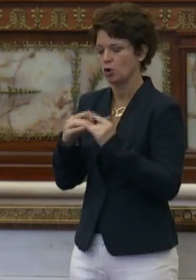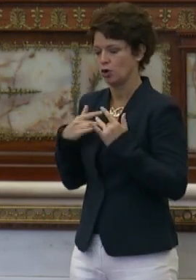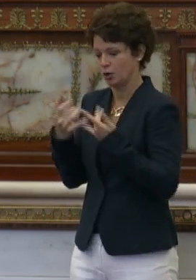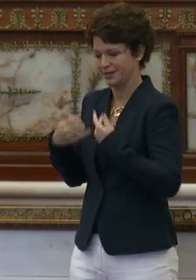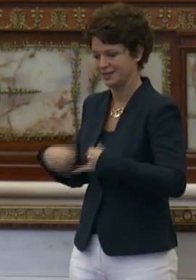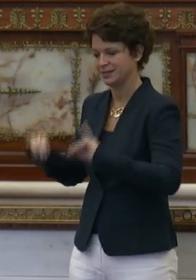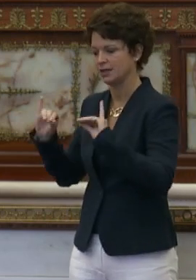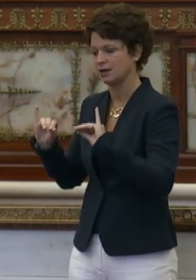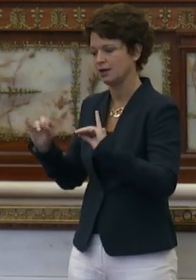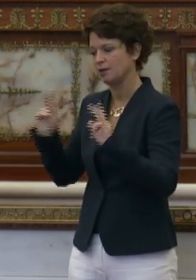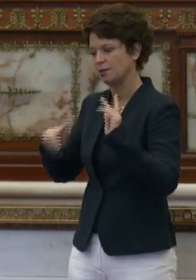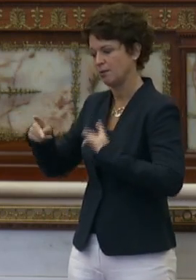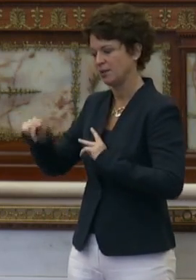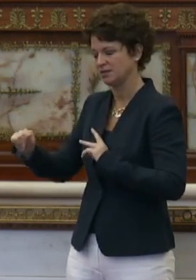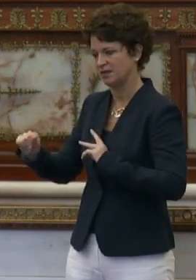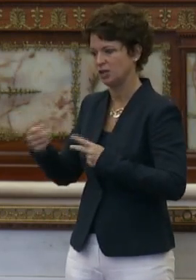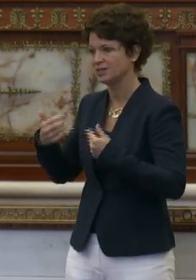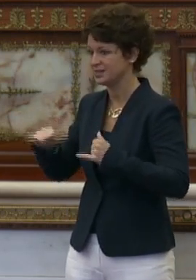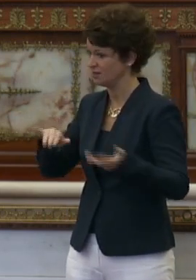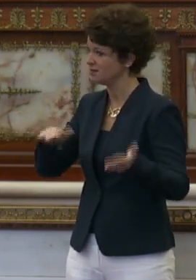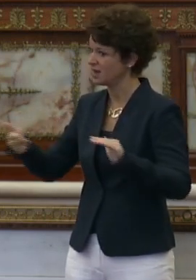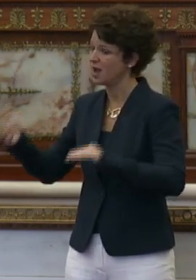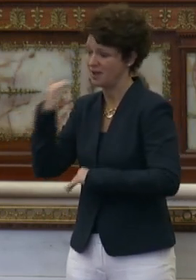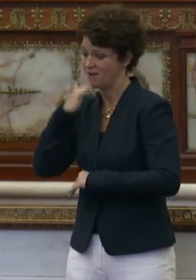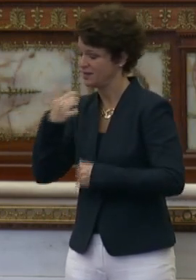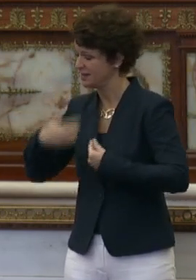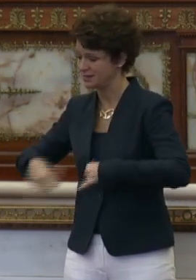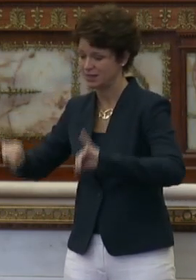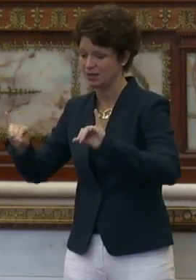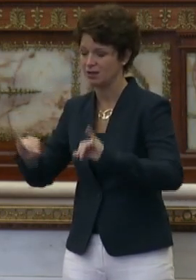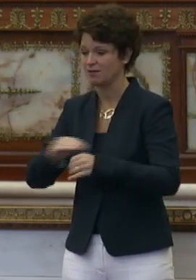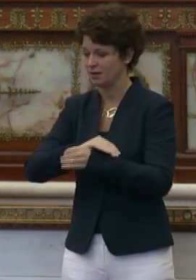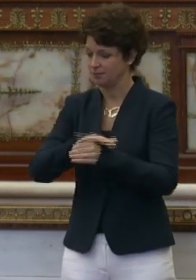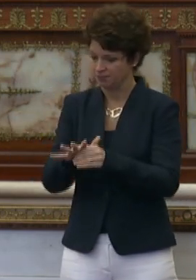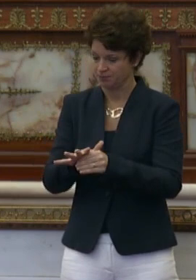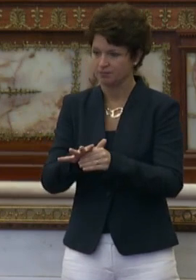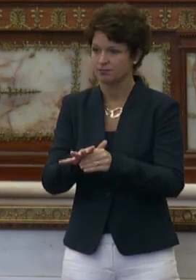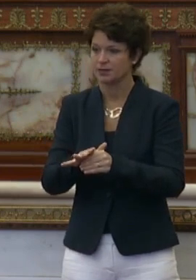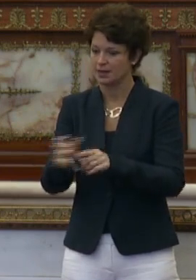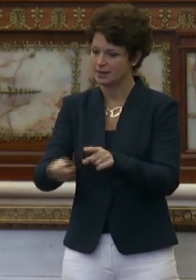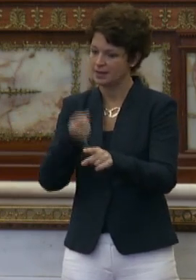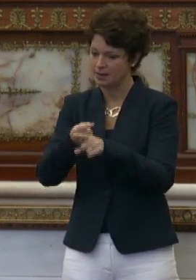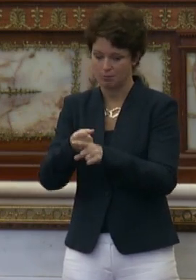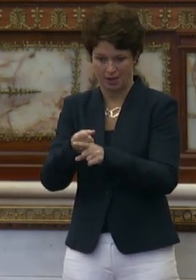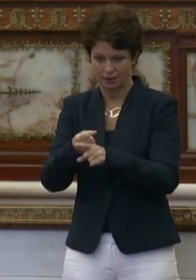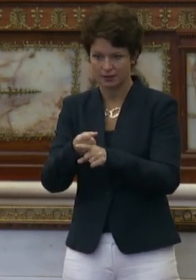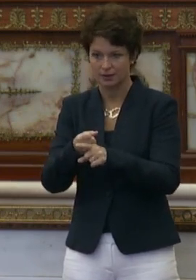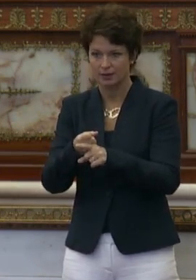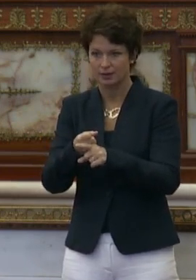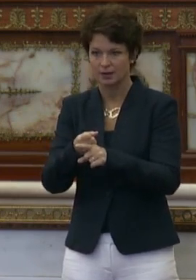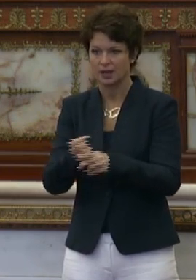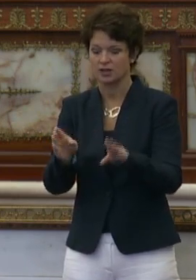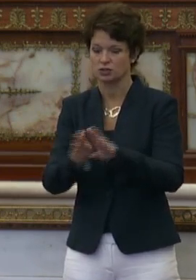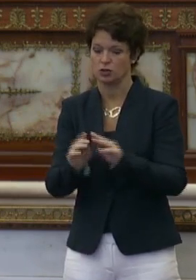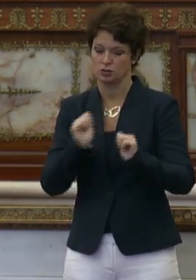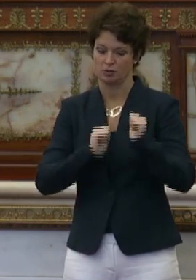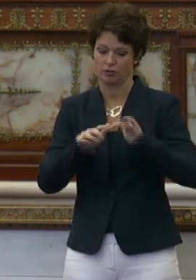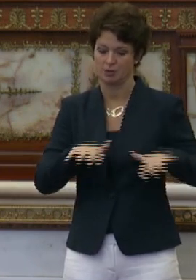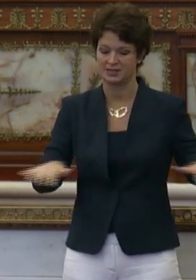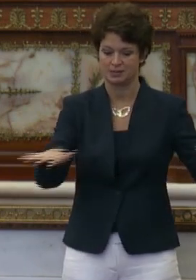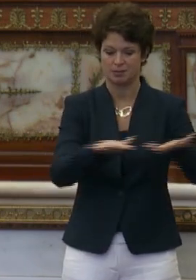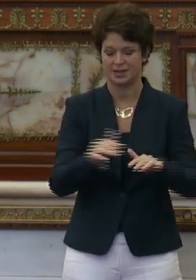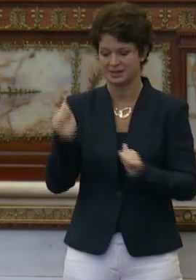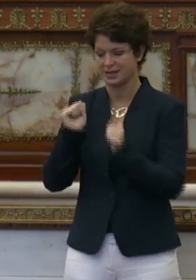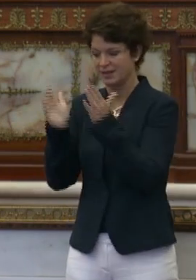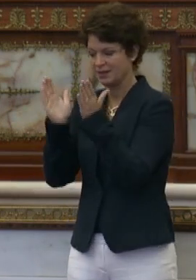more Pennsylvanians are still dying. The coronavirus deadly impact has closed performance spaces,